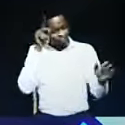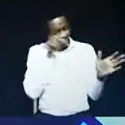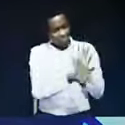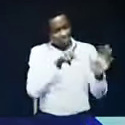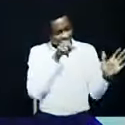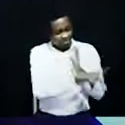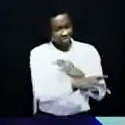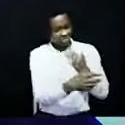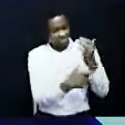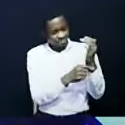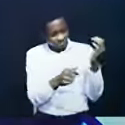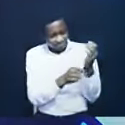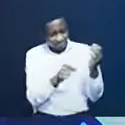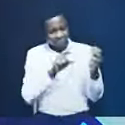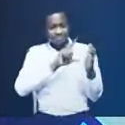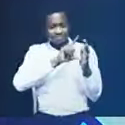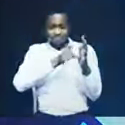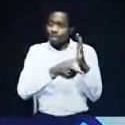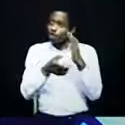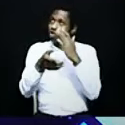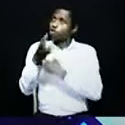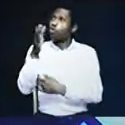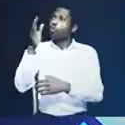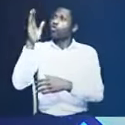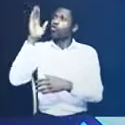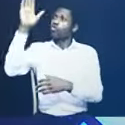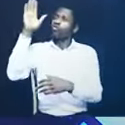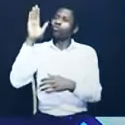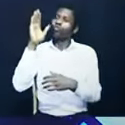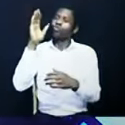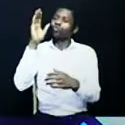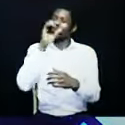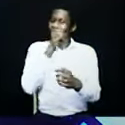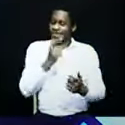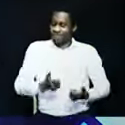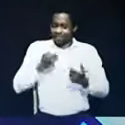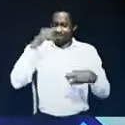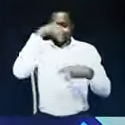then the life of Christ in you will grow from grace to grace.